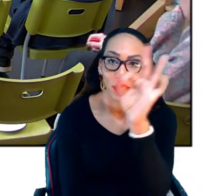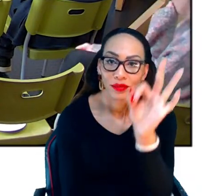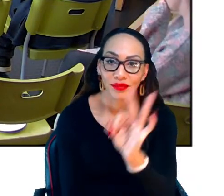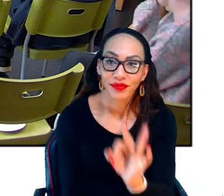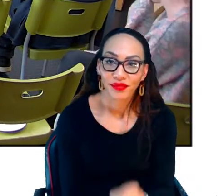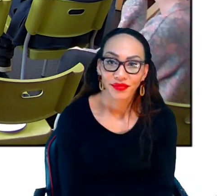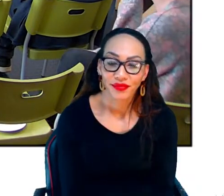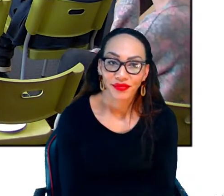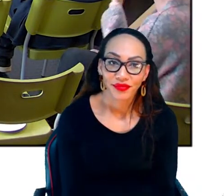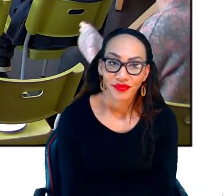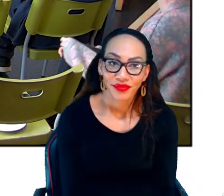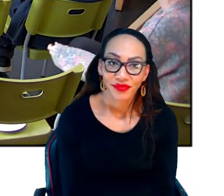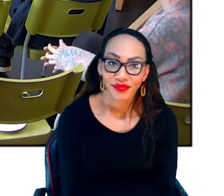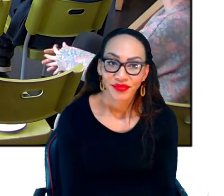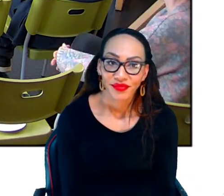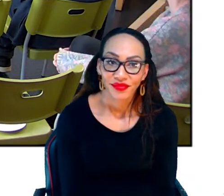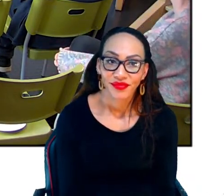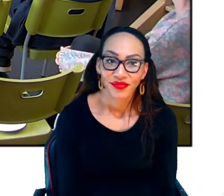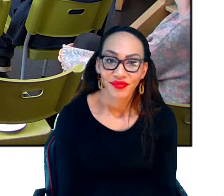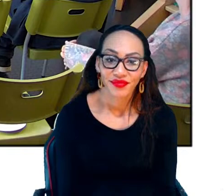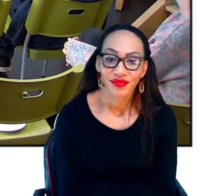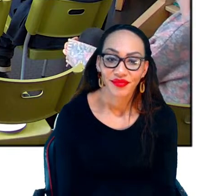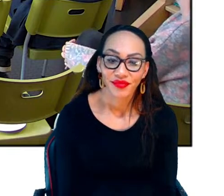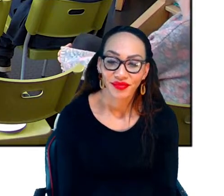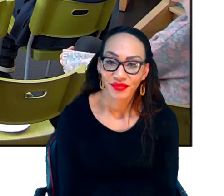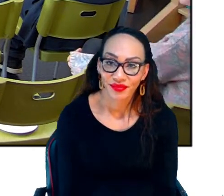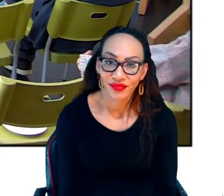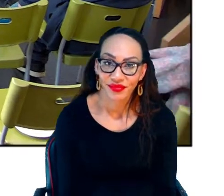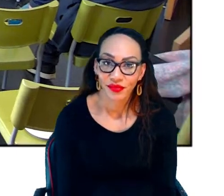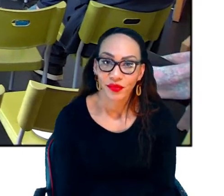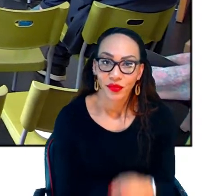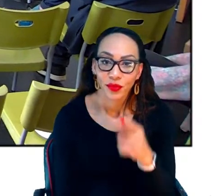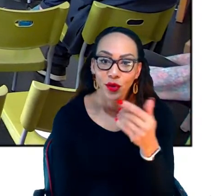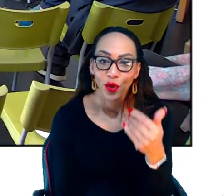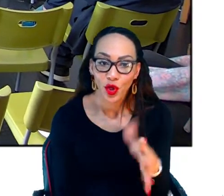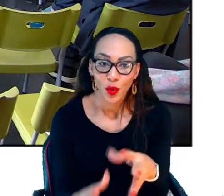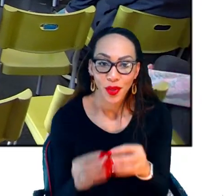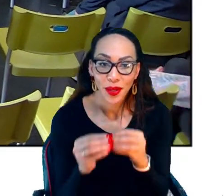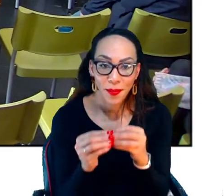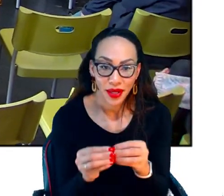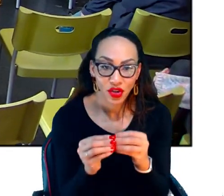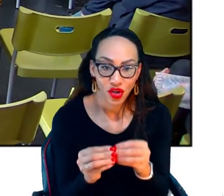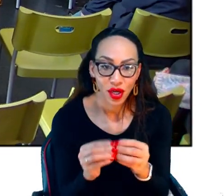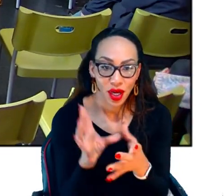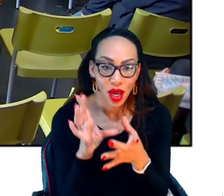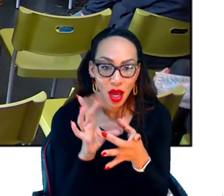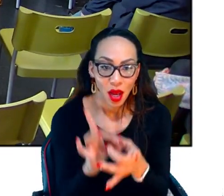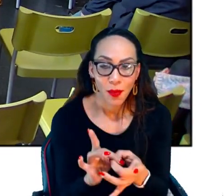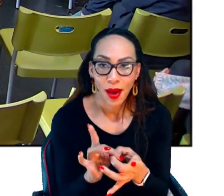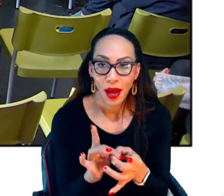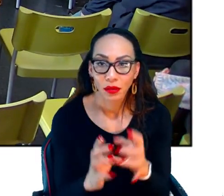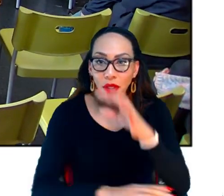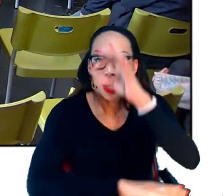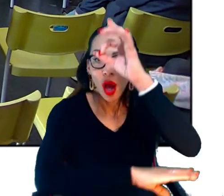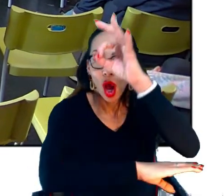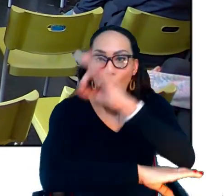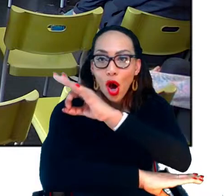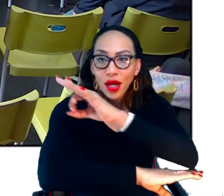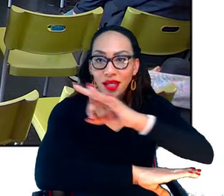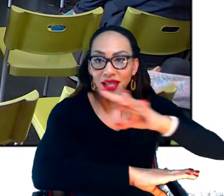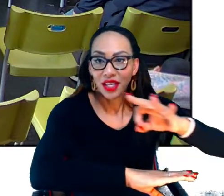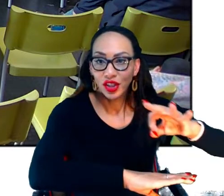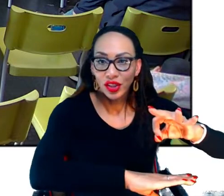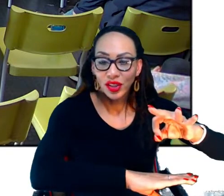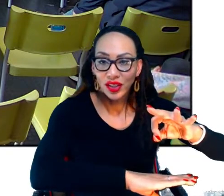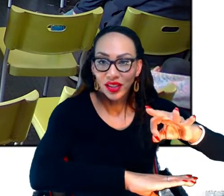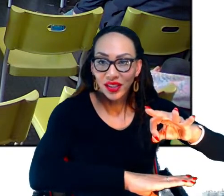Yeah, thanks. You mentioned the kind of like comparison that you made between architecture and the internal workings